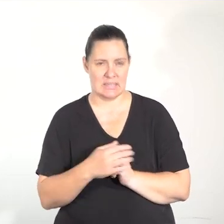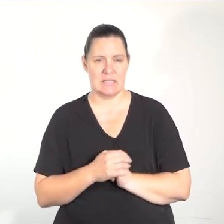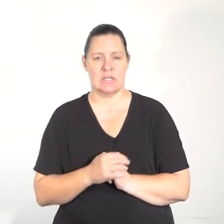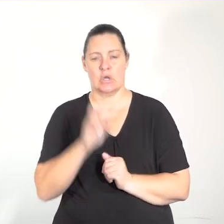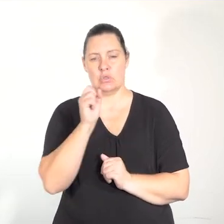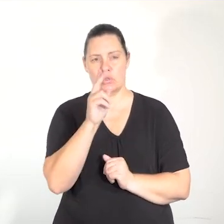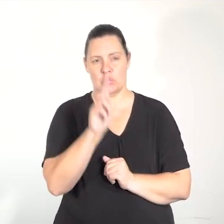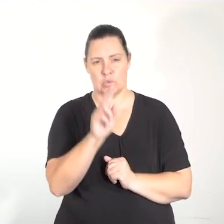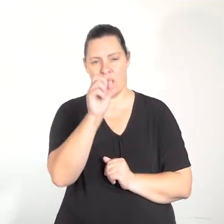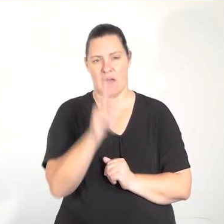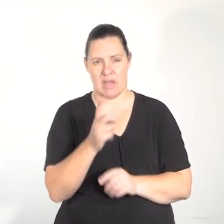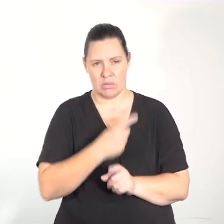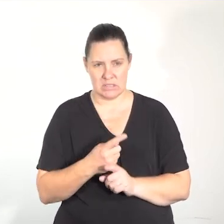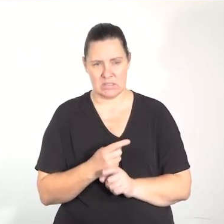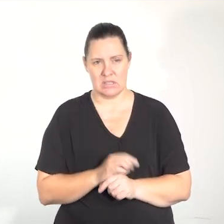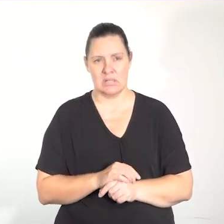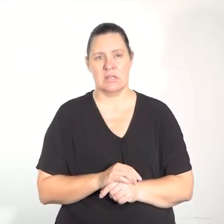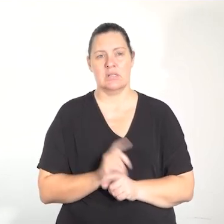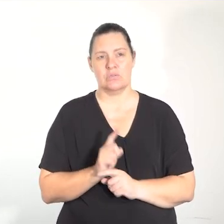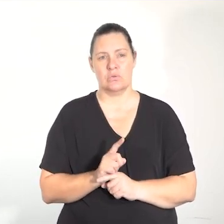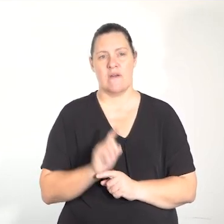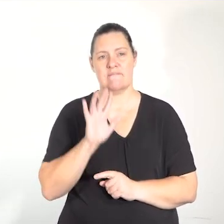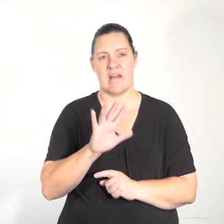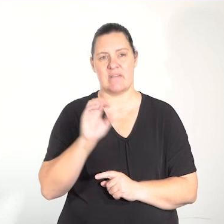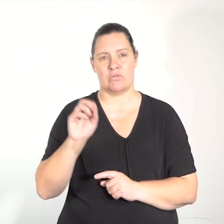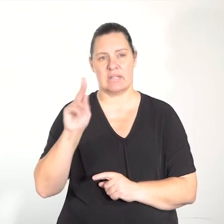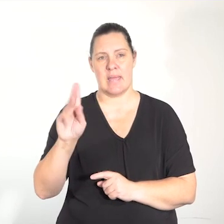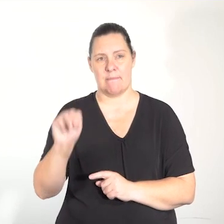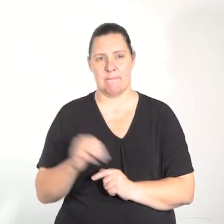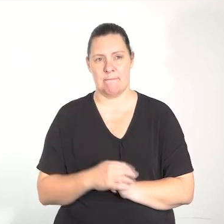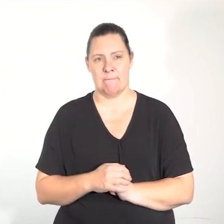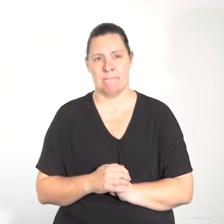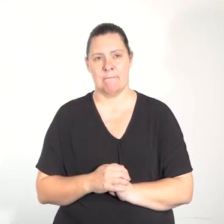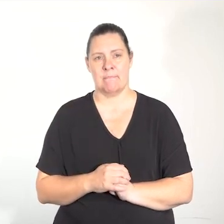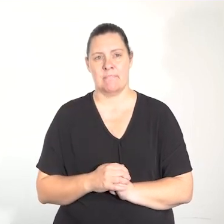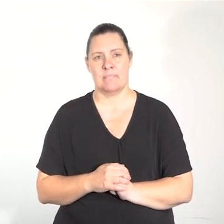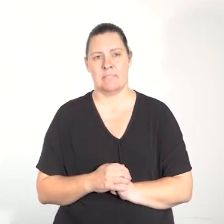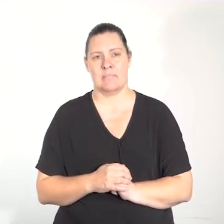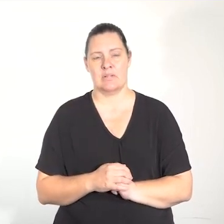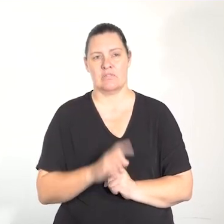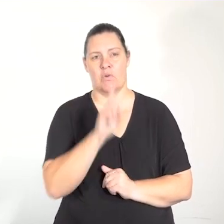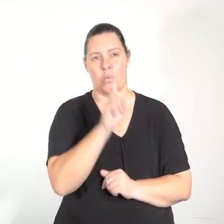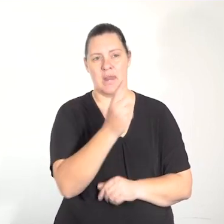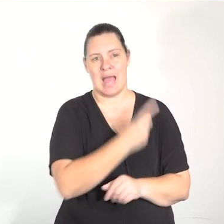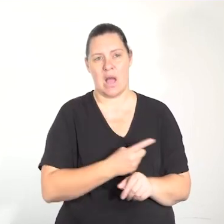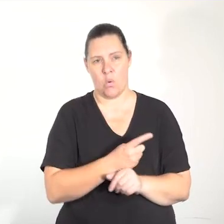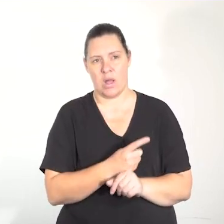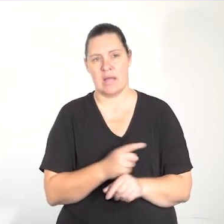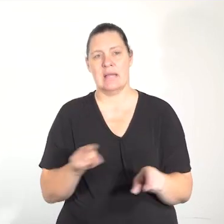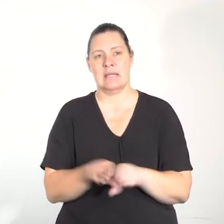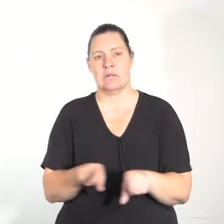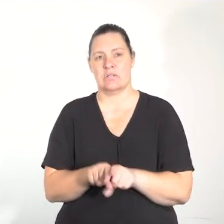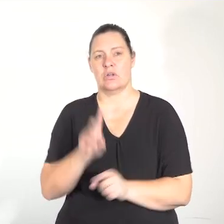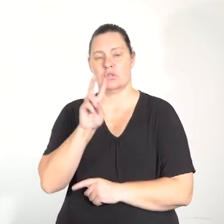That's 2.5 hours is to 500 kilometers. When we simplify that, that gives us 1 hour is